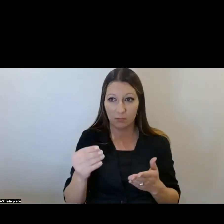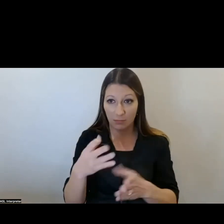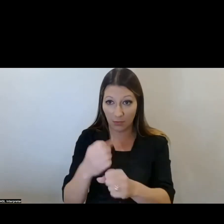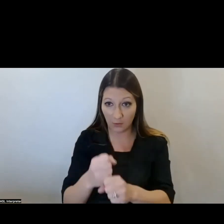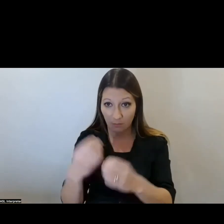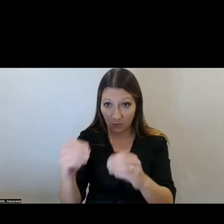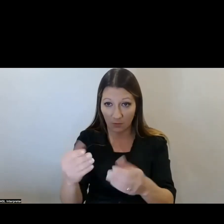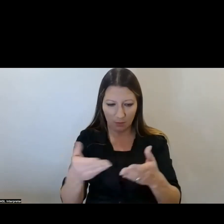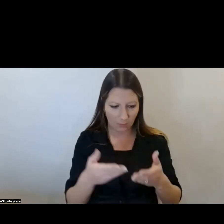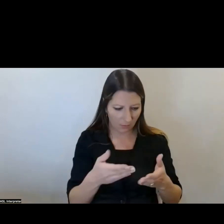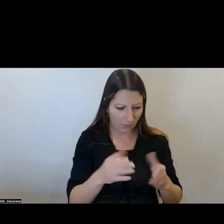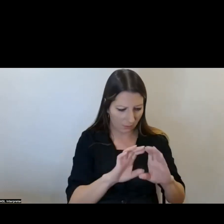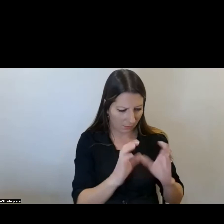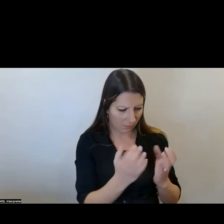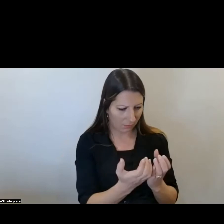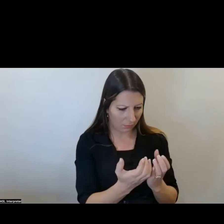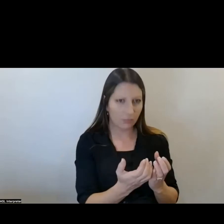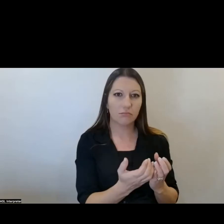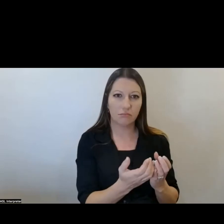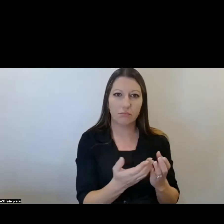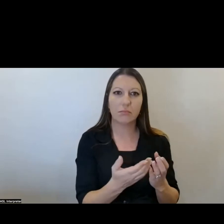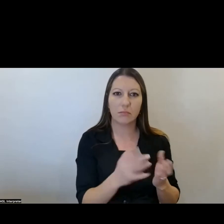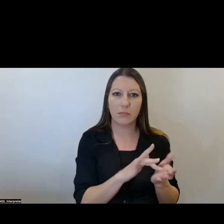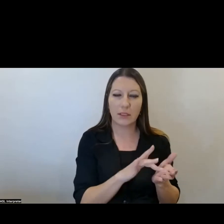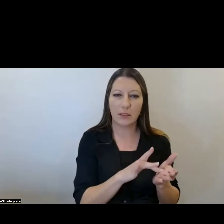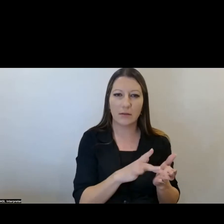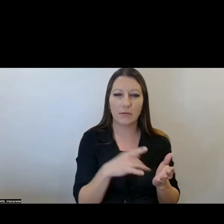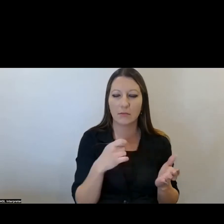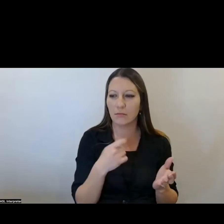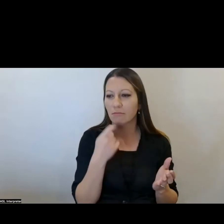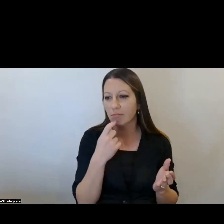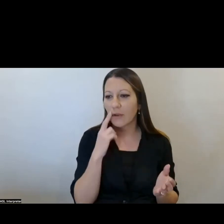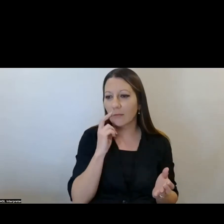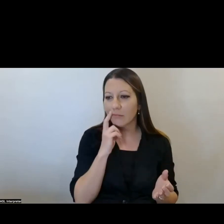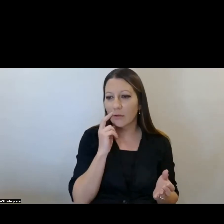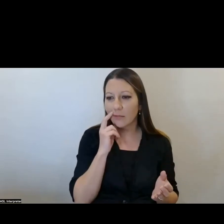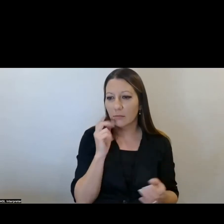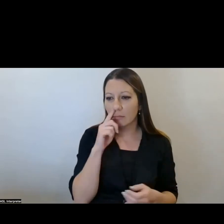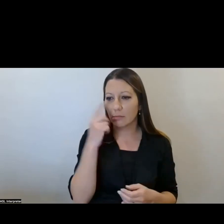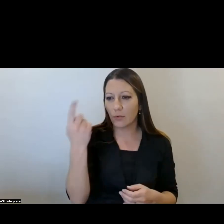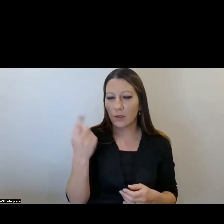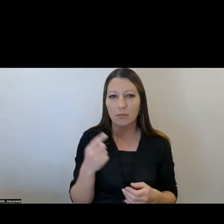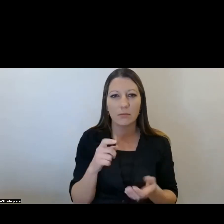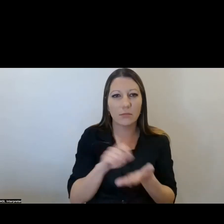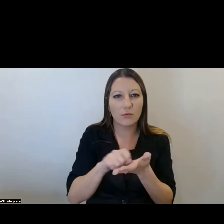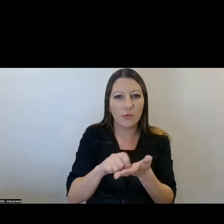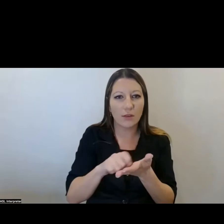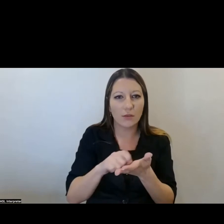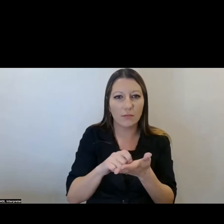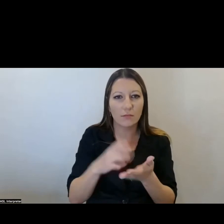buys, chewing gum for boredom, scratch card to test my luck. I heard you tap against the child-proof lid.